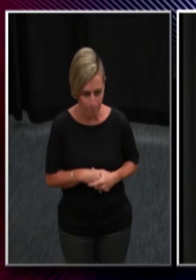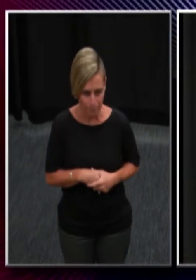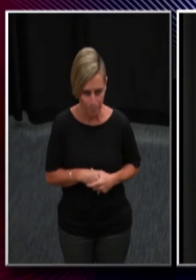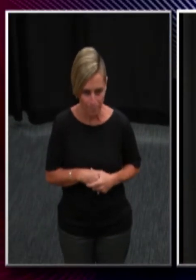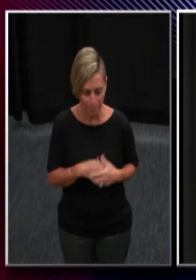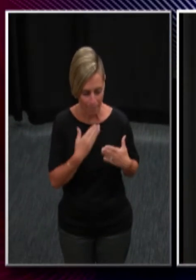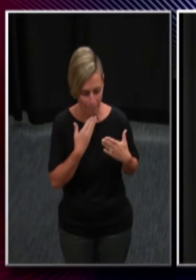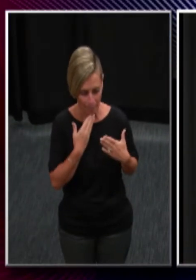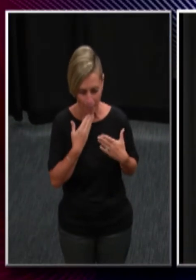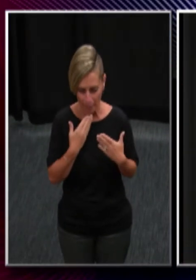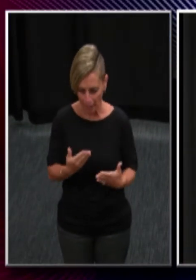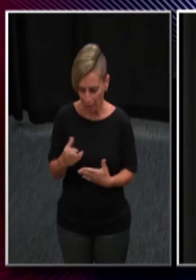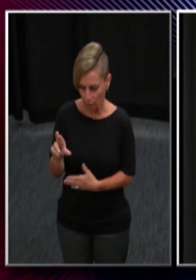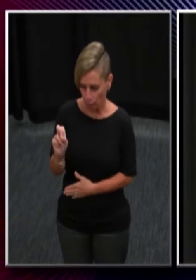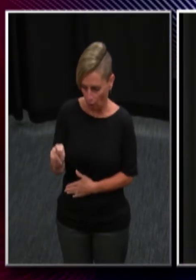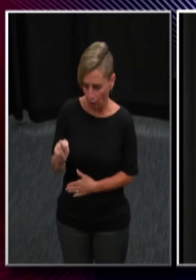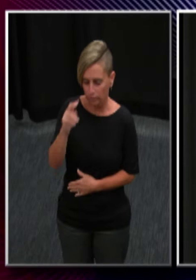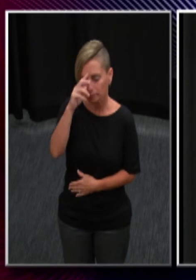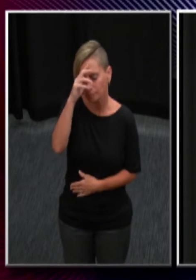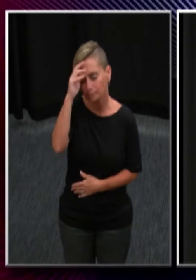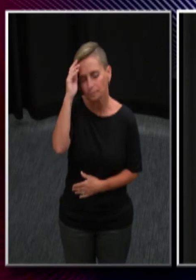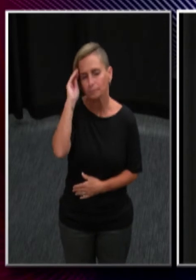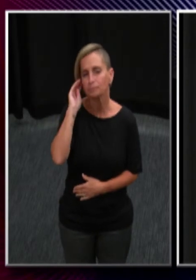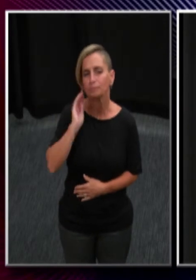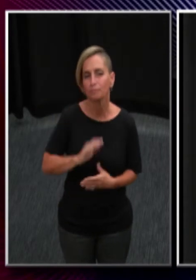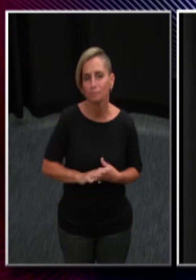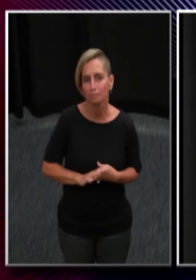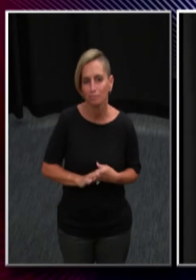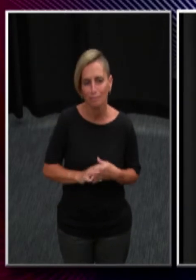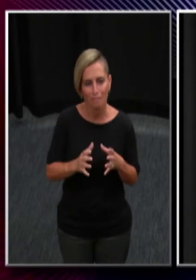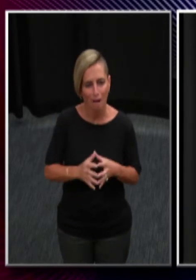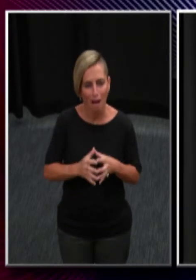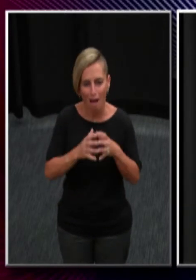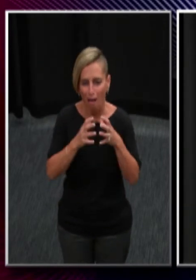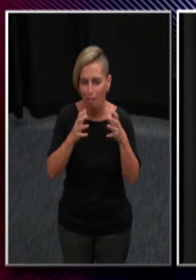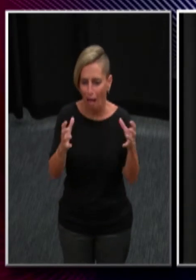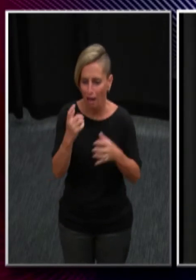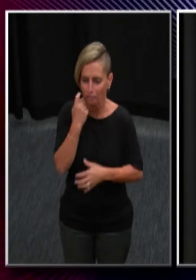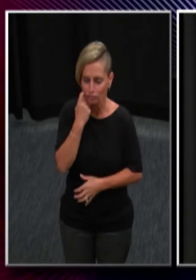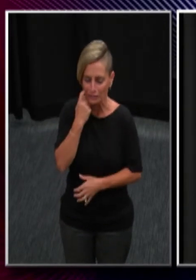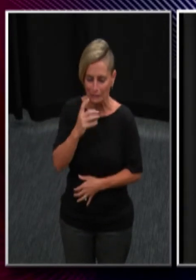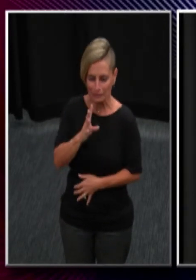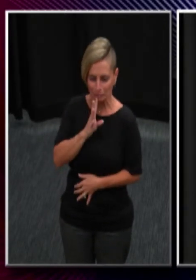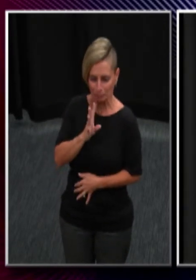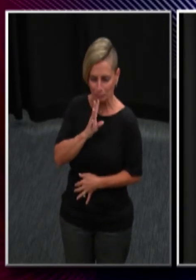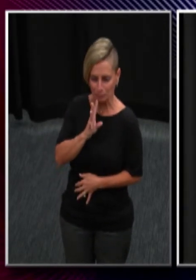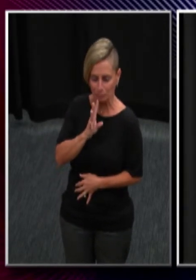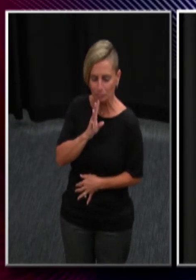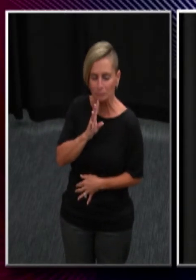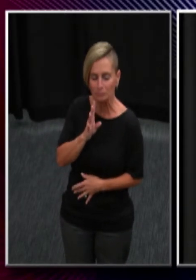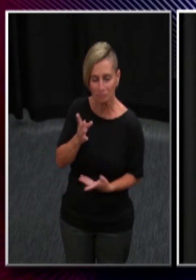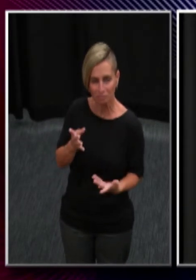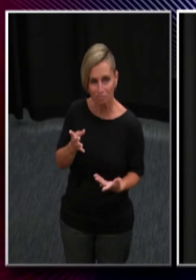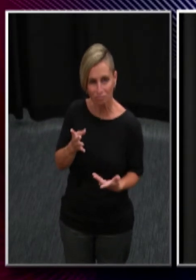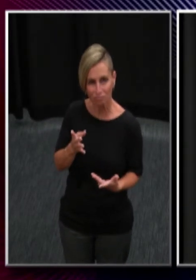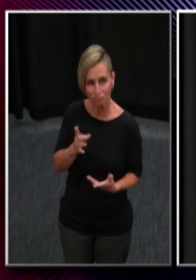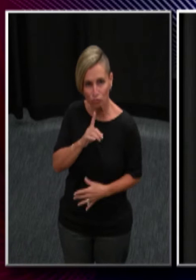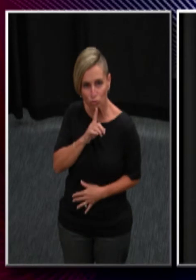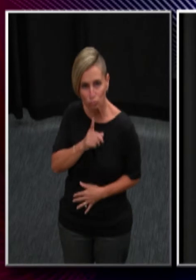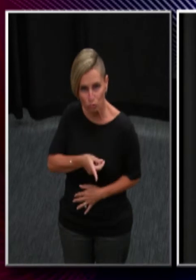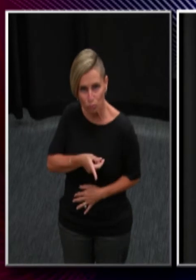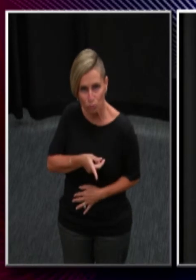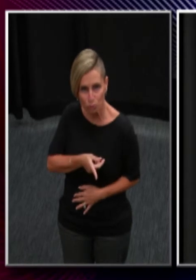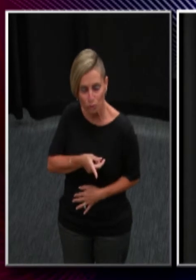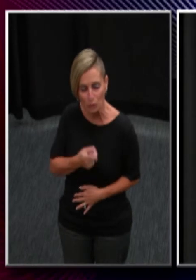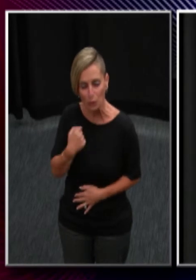Thank you, Ron. A lot of what Ron just mentioned, it's accurate. You know, when we look at